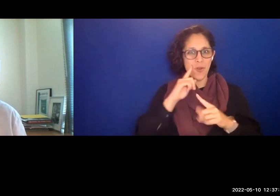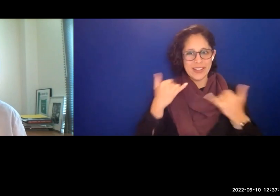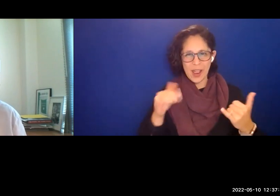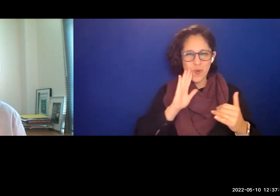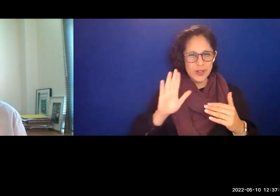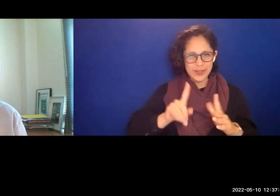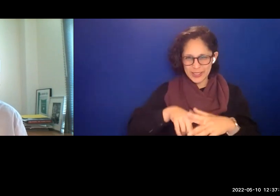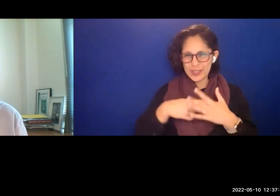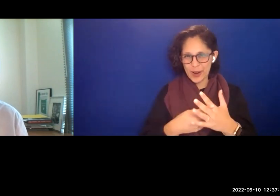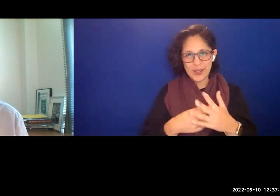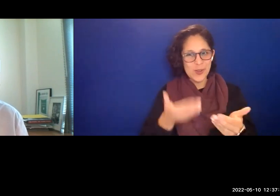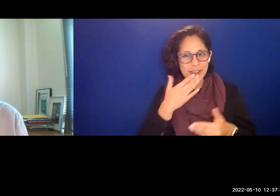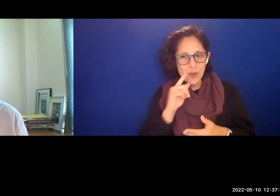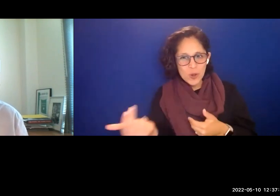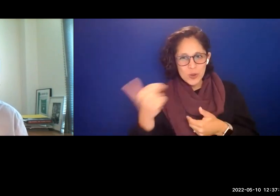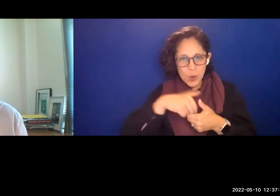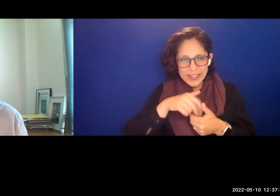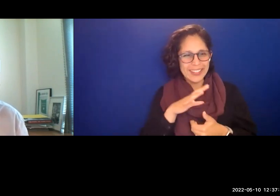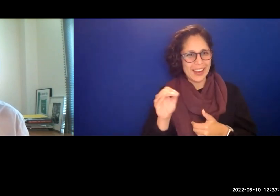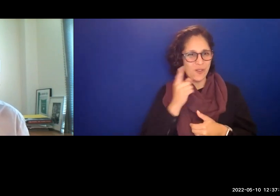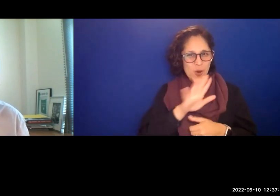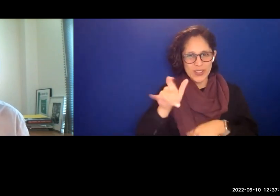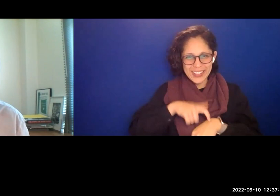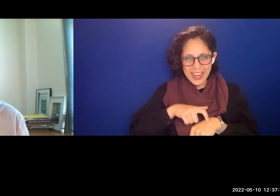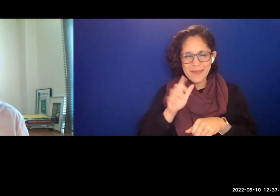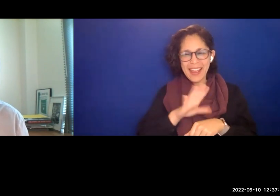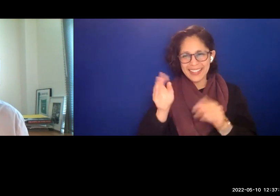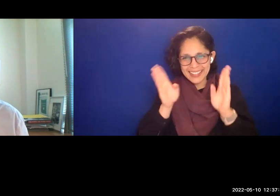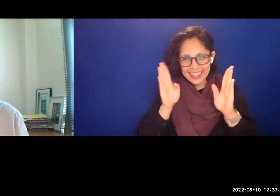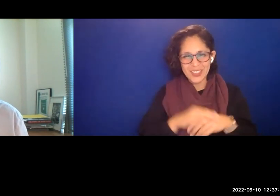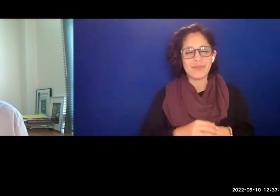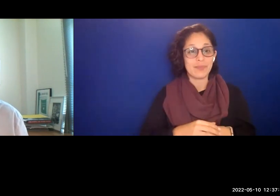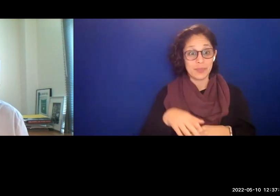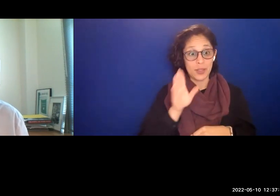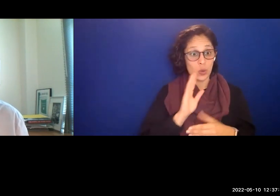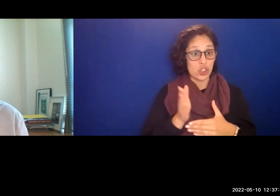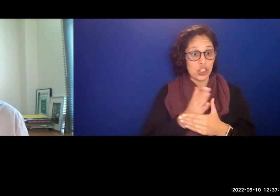for your time and attention. All right, and I'm going to share my screen.